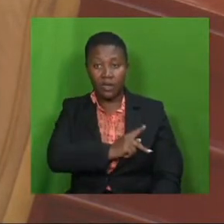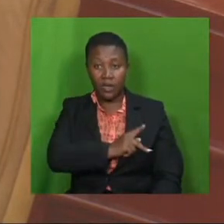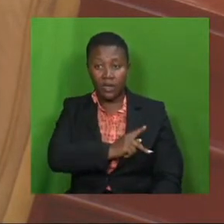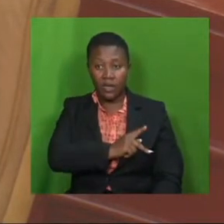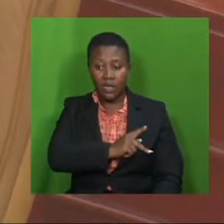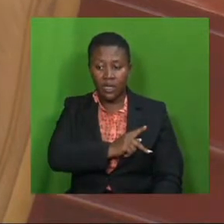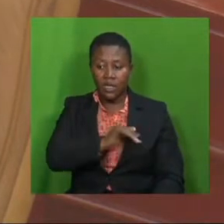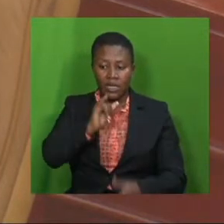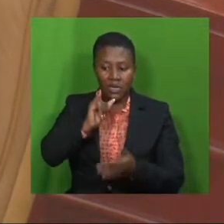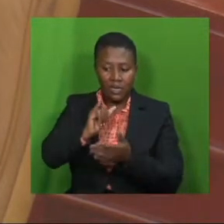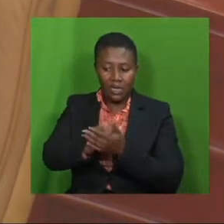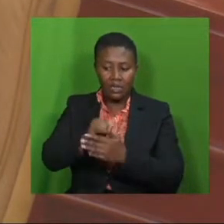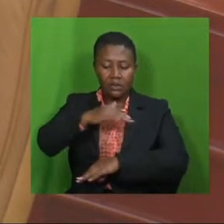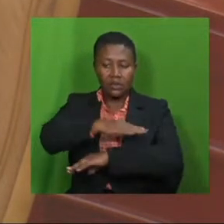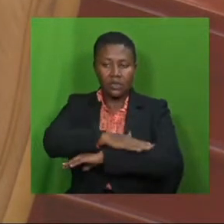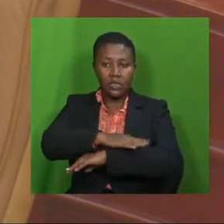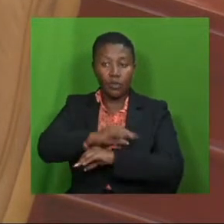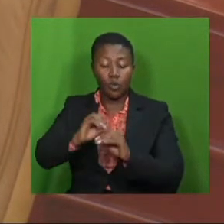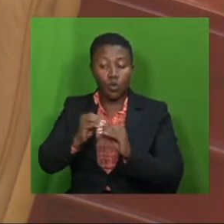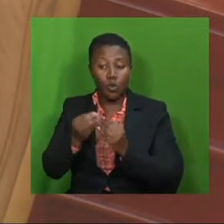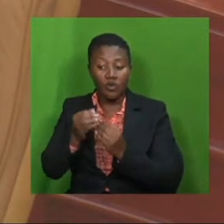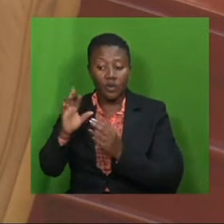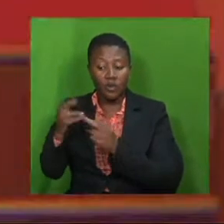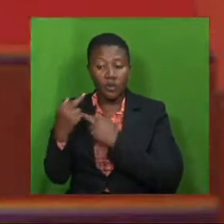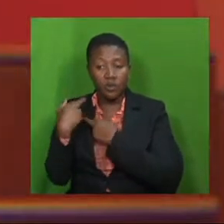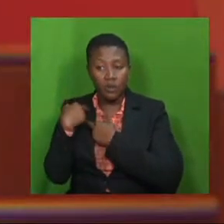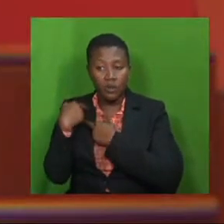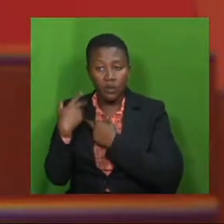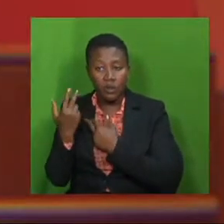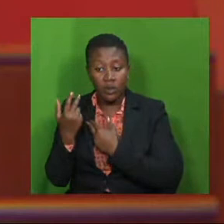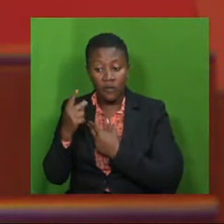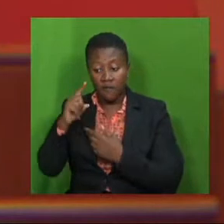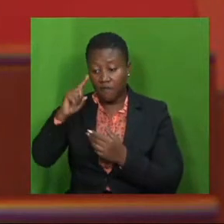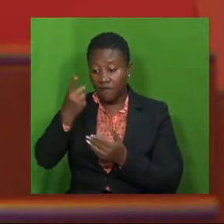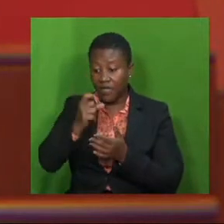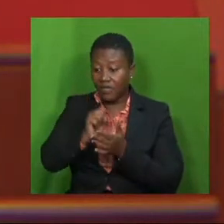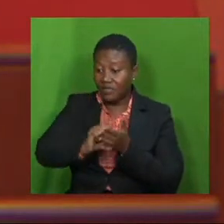Office. The results of the first session